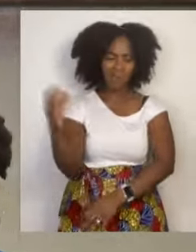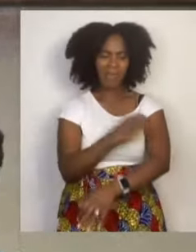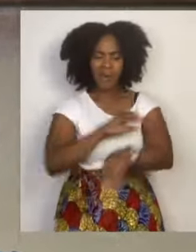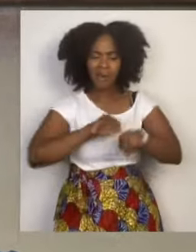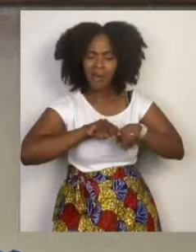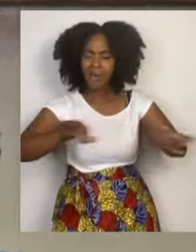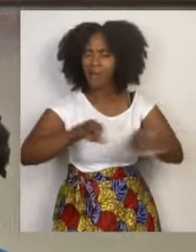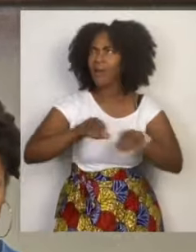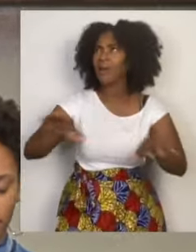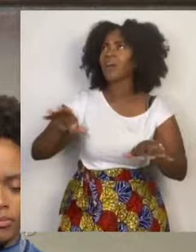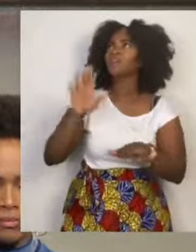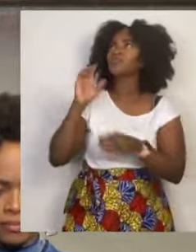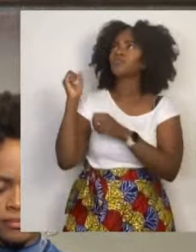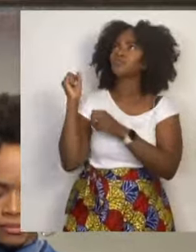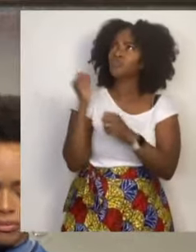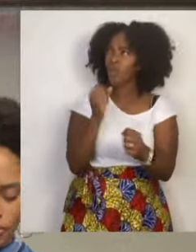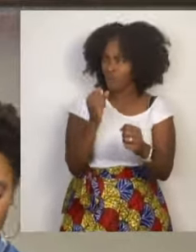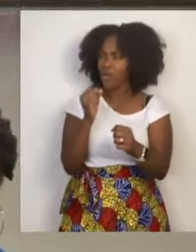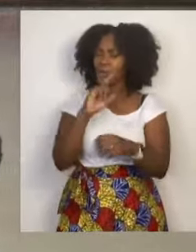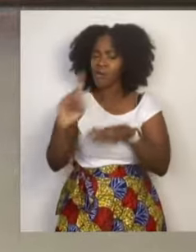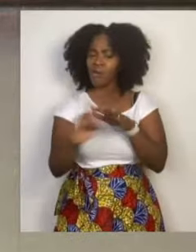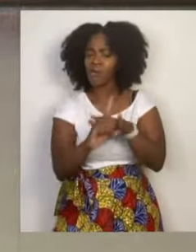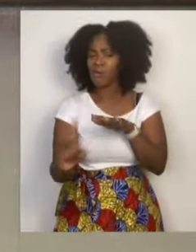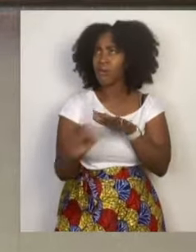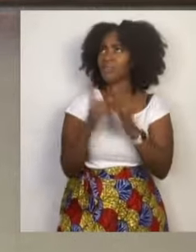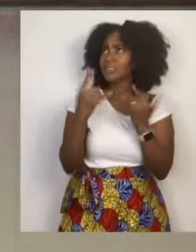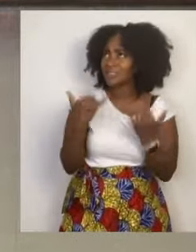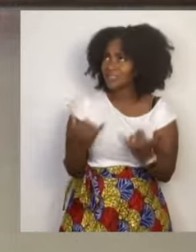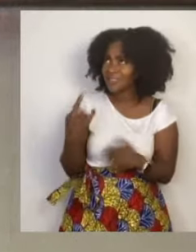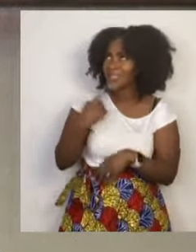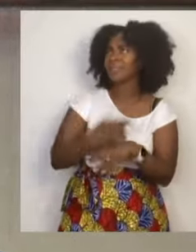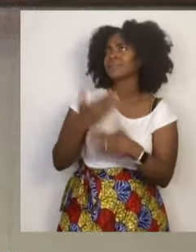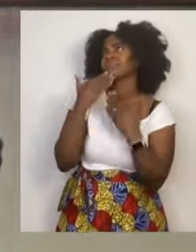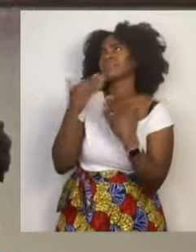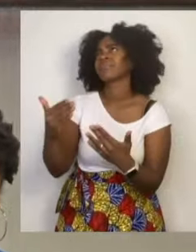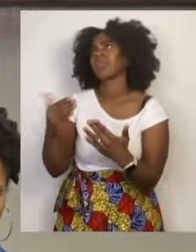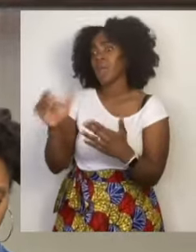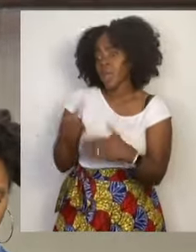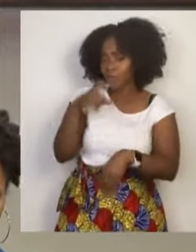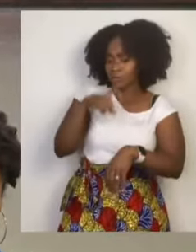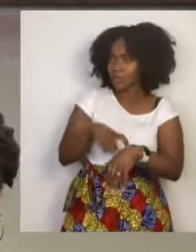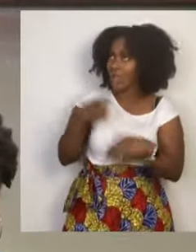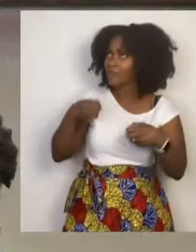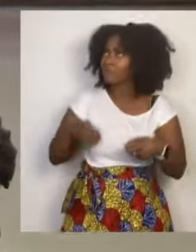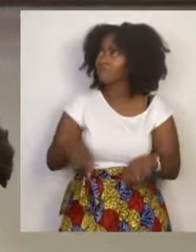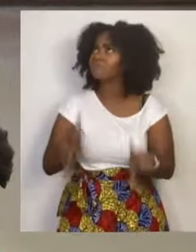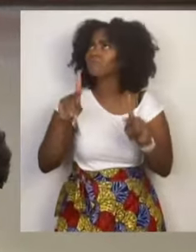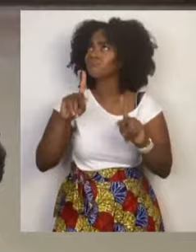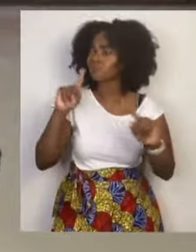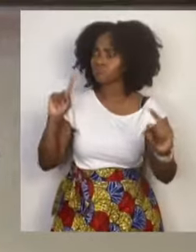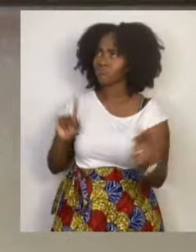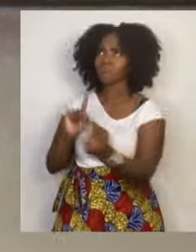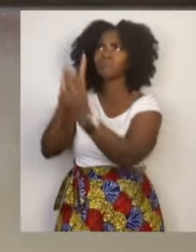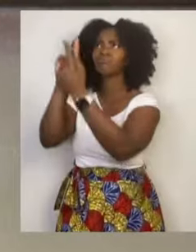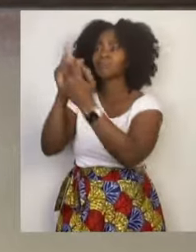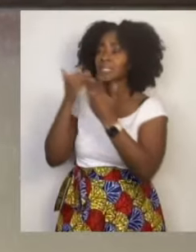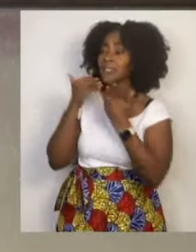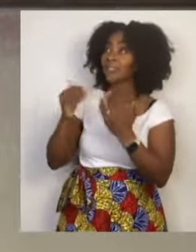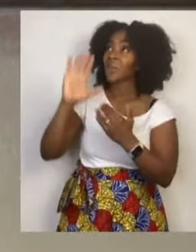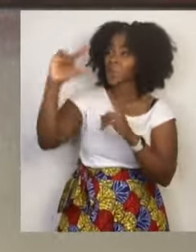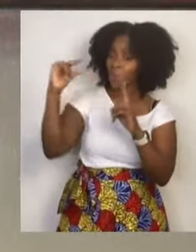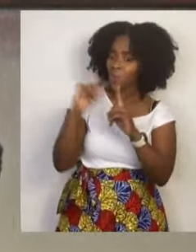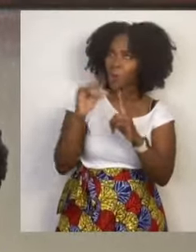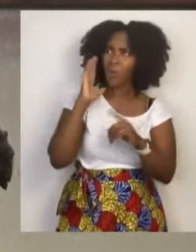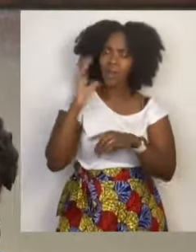strong. Thank you for another time, another chance in your presence. Thank you that your word is going to go forth today with clarity and